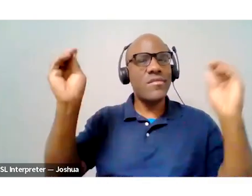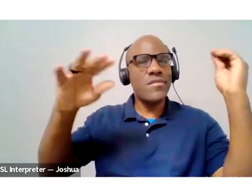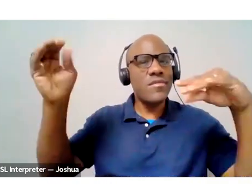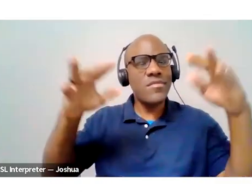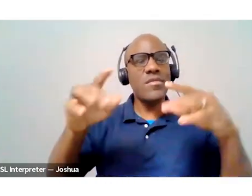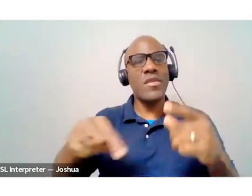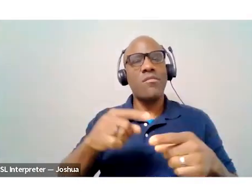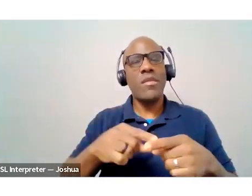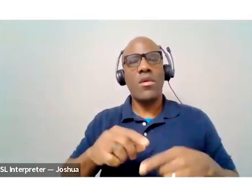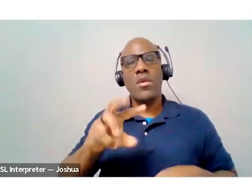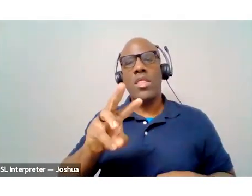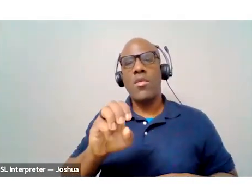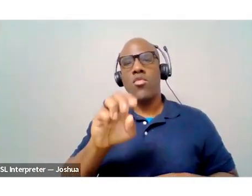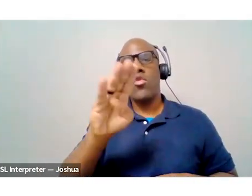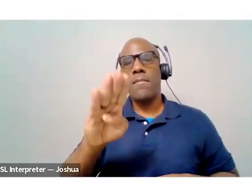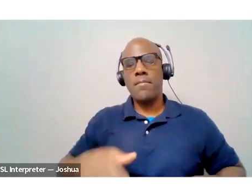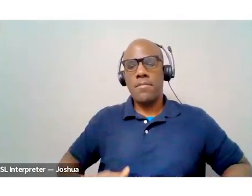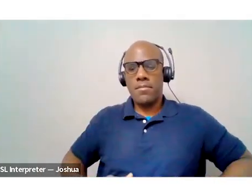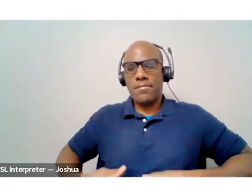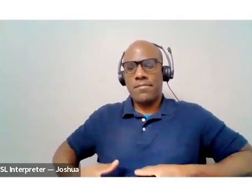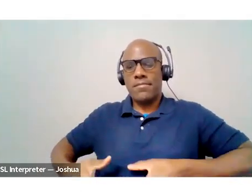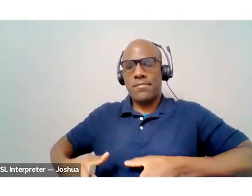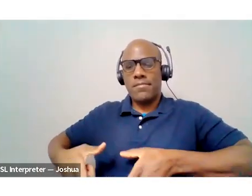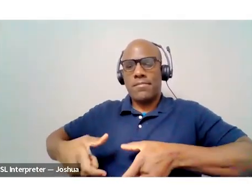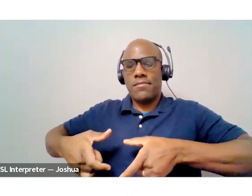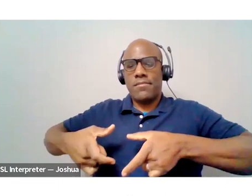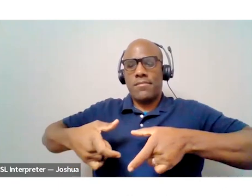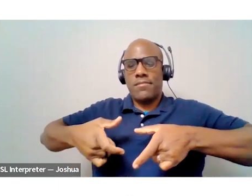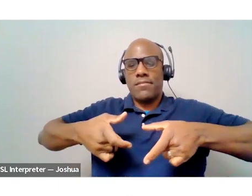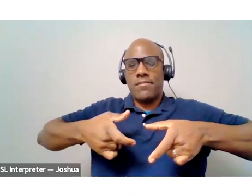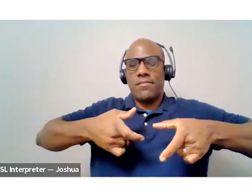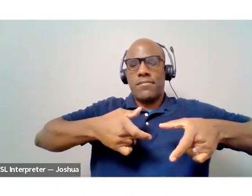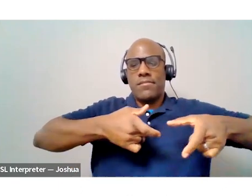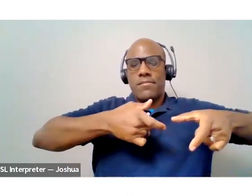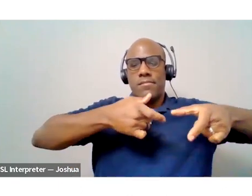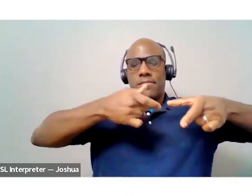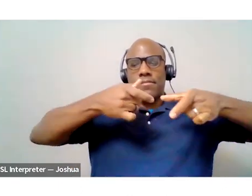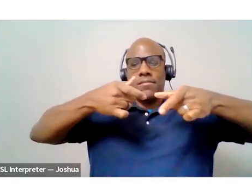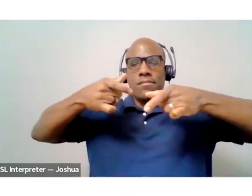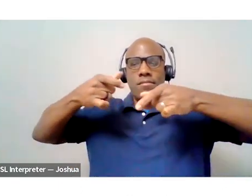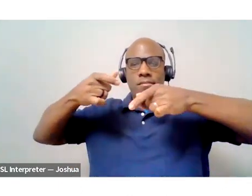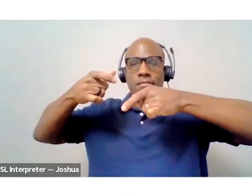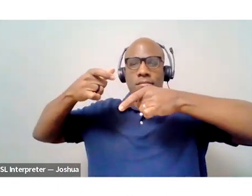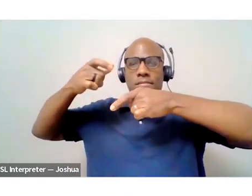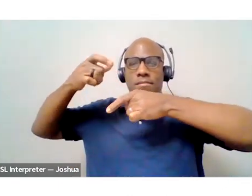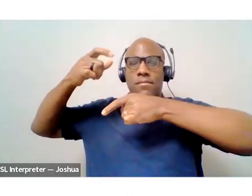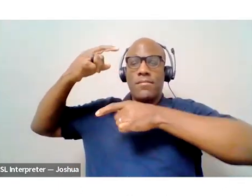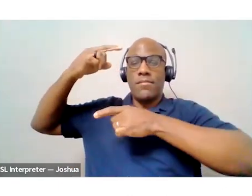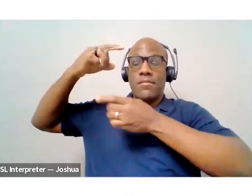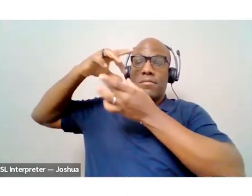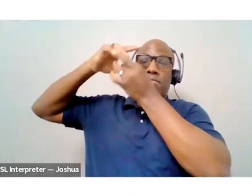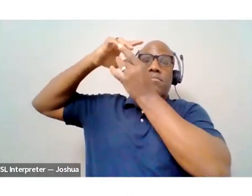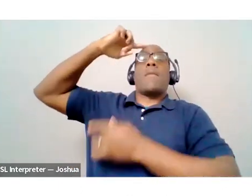wander around from the pelvis and attack, or once it touched the brain, then you went hysterical, you